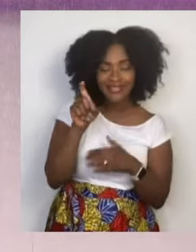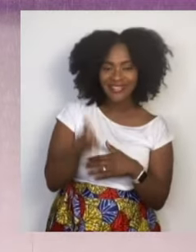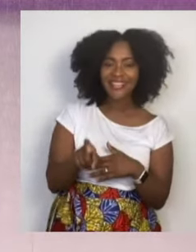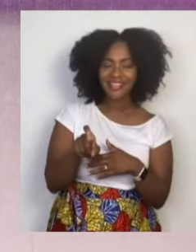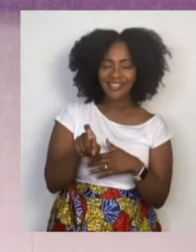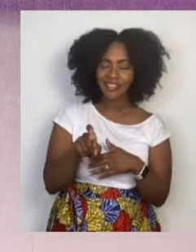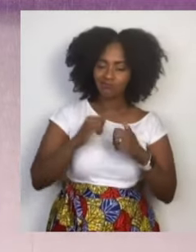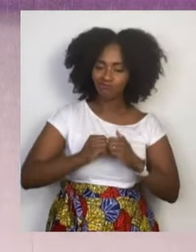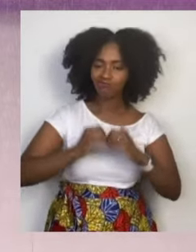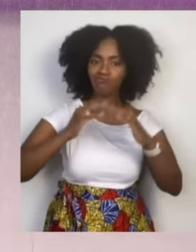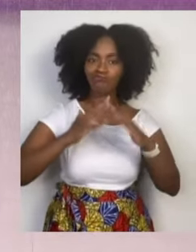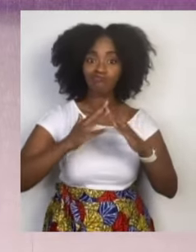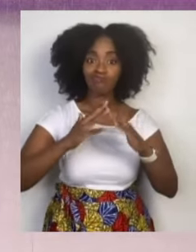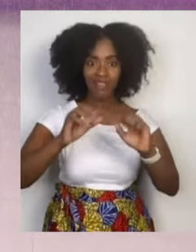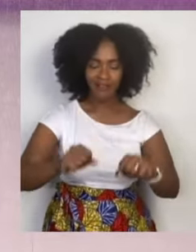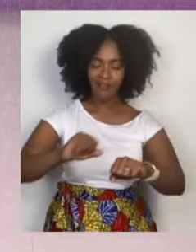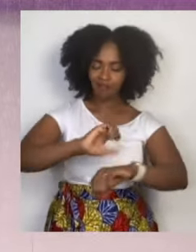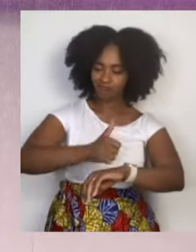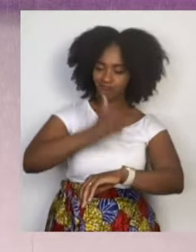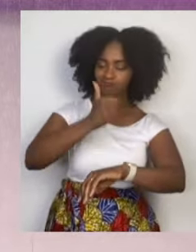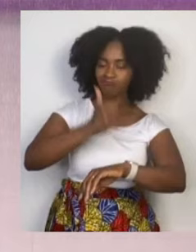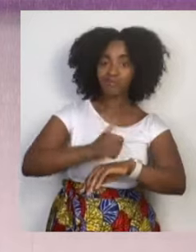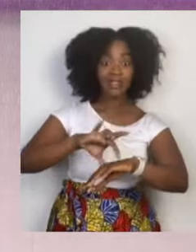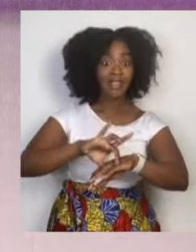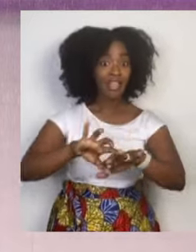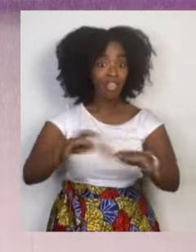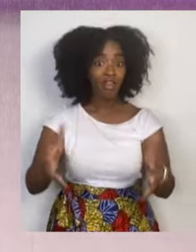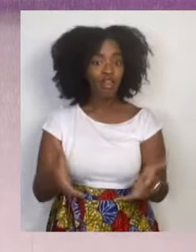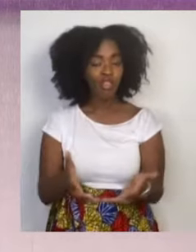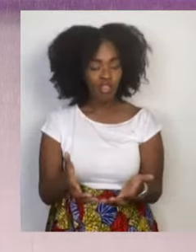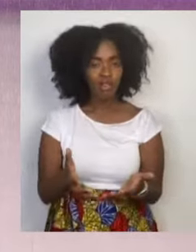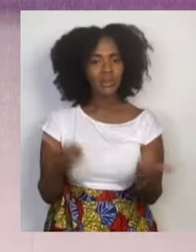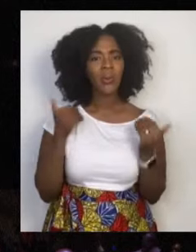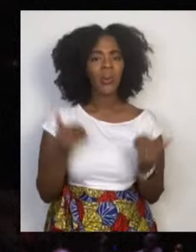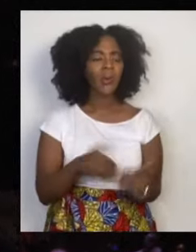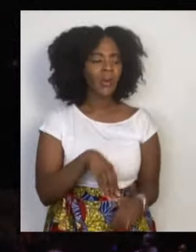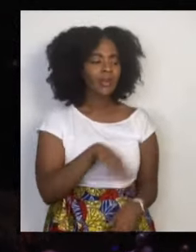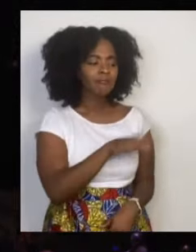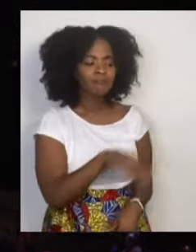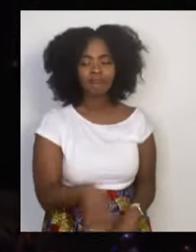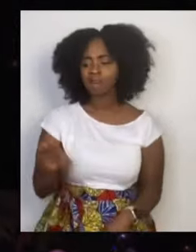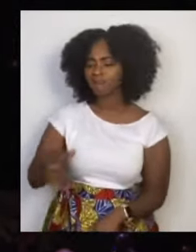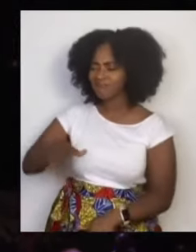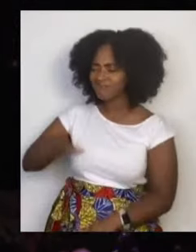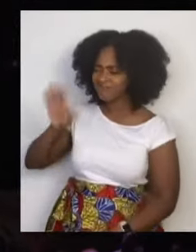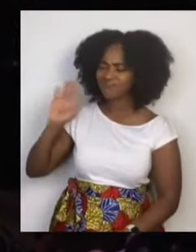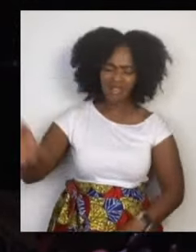Oh, I want you to slap two or three more people. Tell them I'm building something.